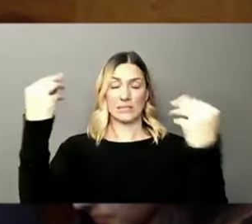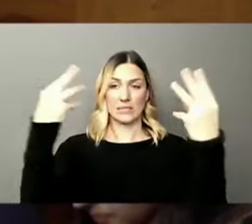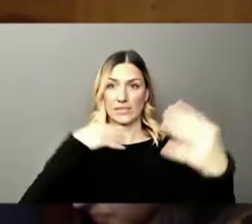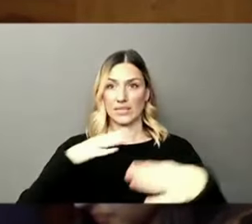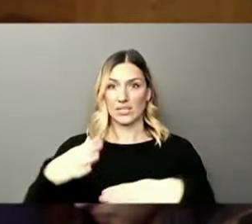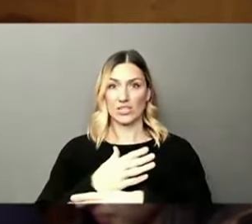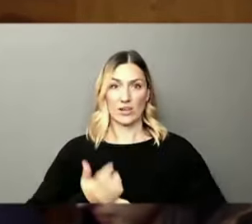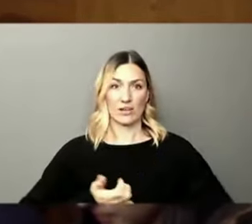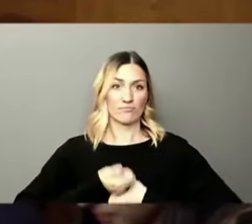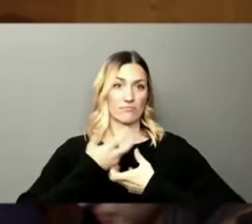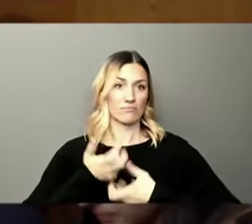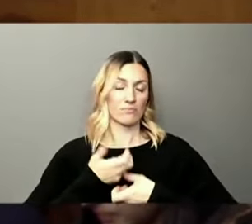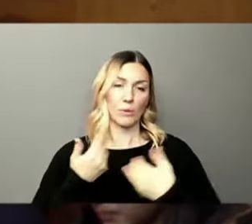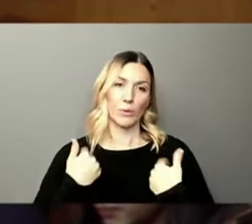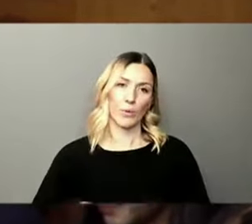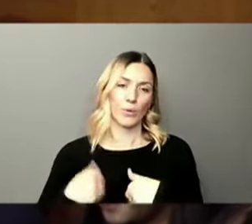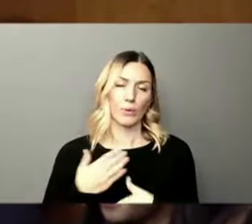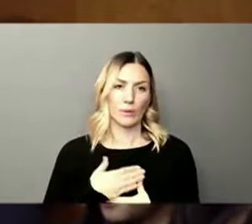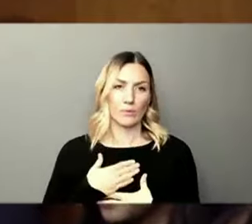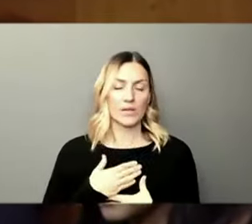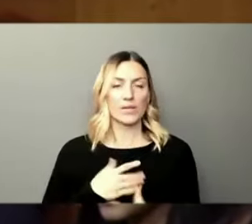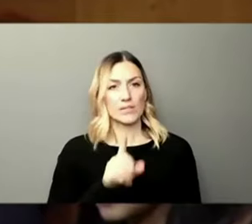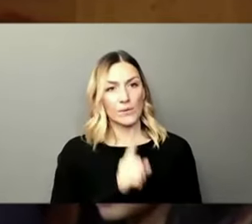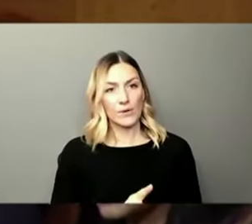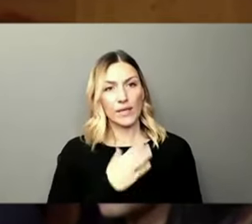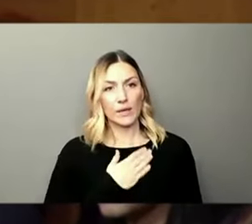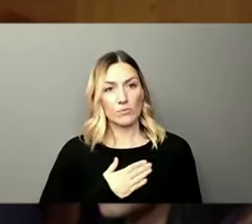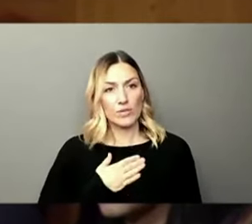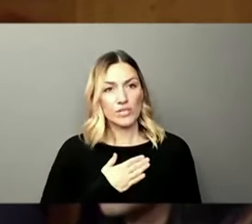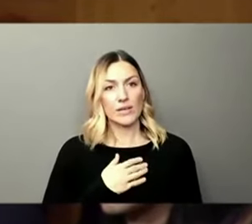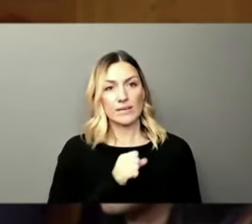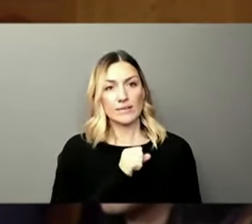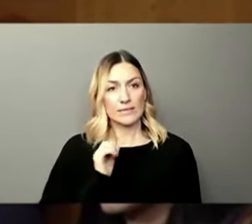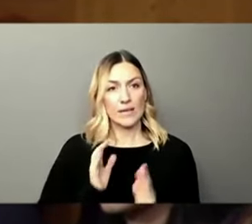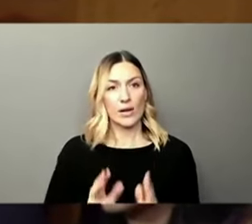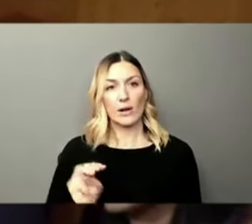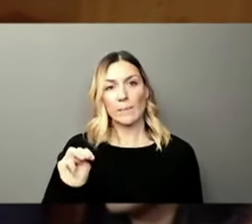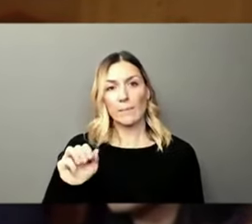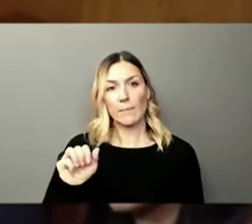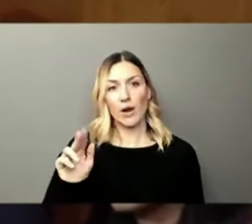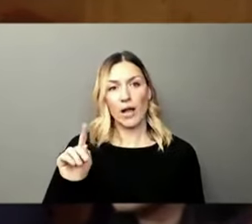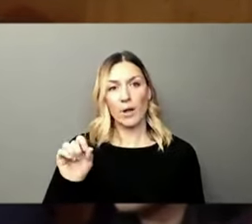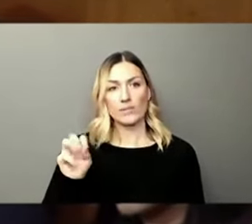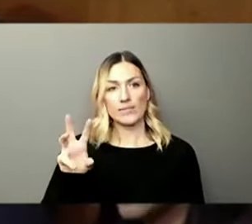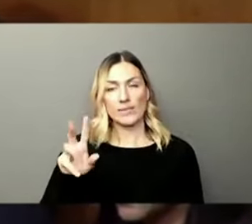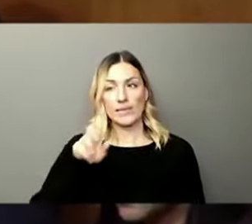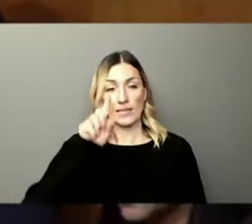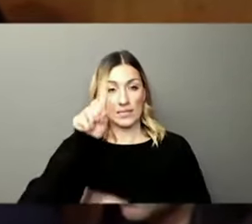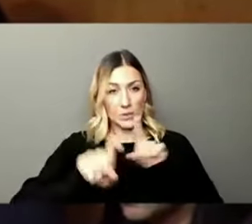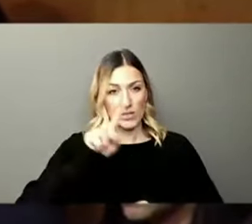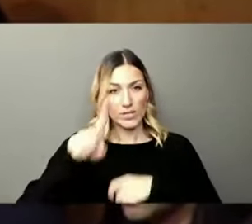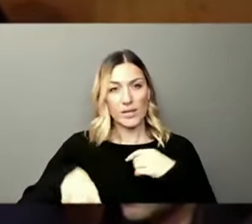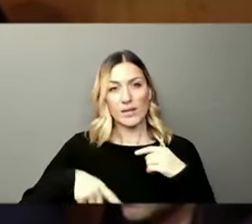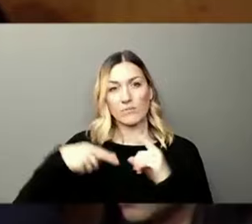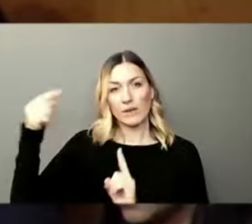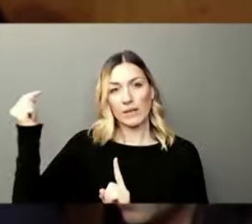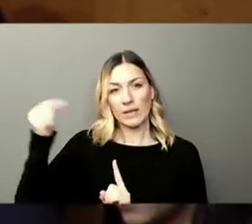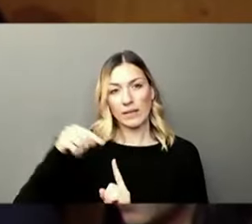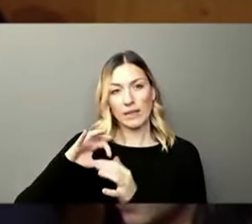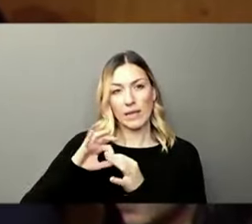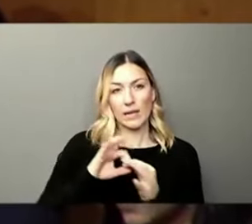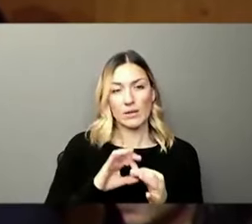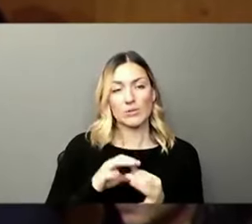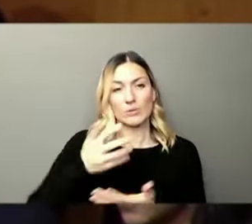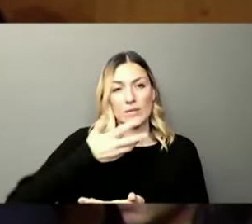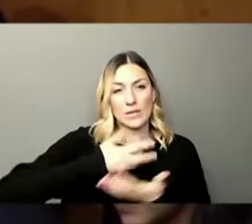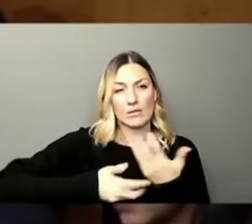really much appreciated. And I really appreciate Senator Murkowski's line of questioning around the kind of the interaction between